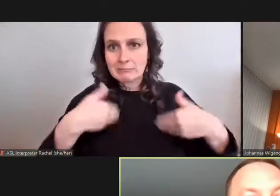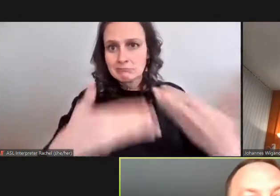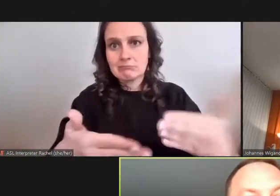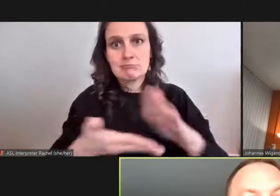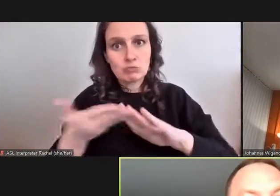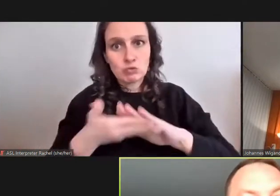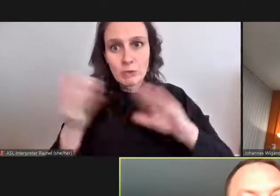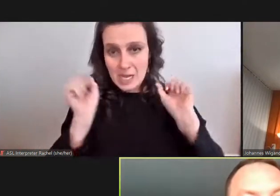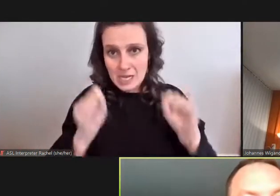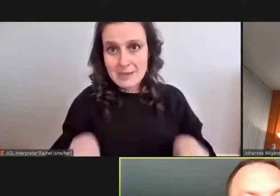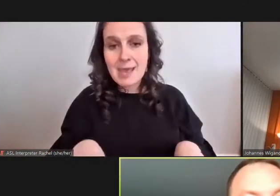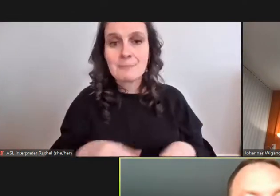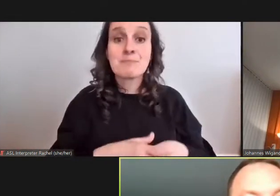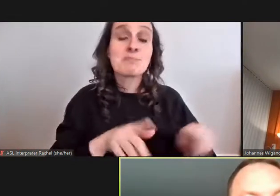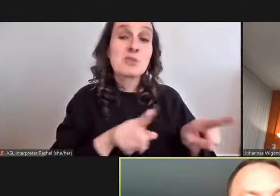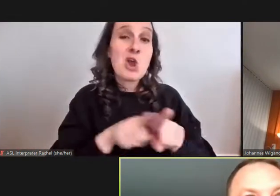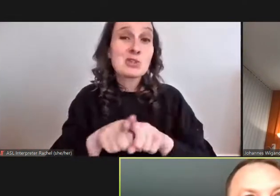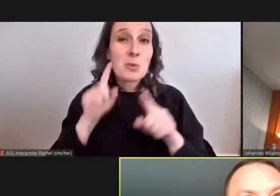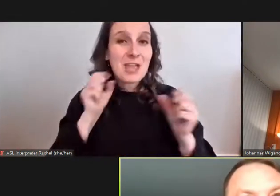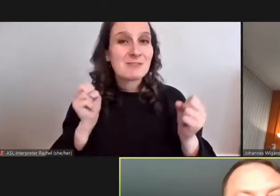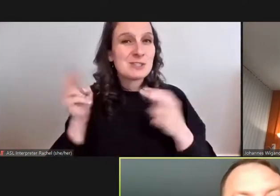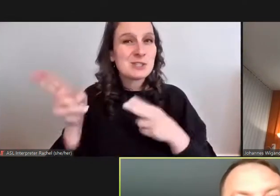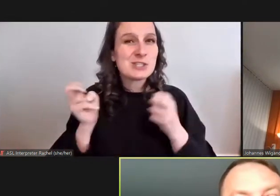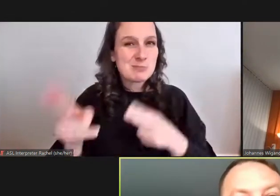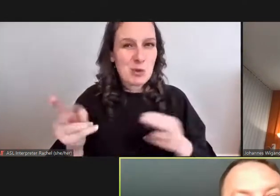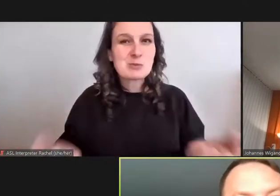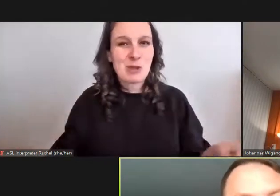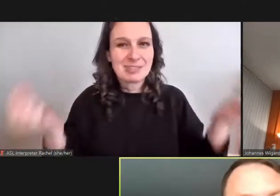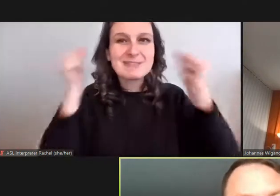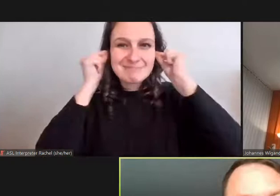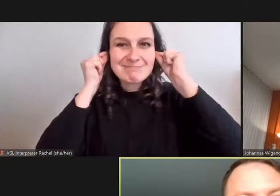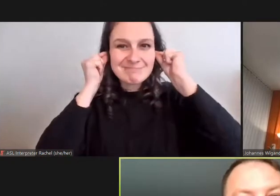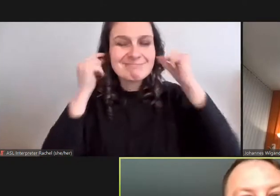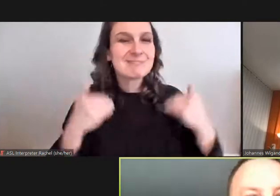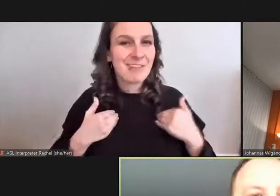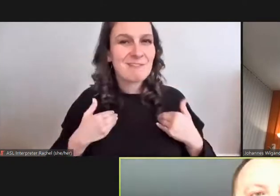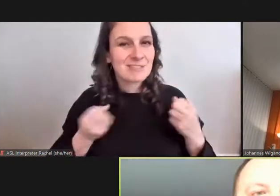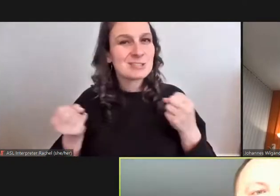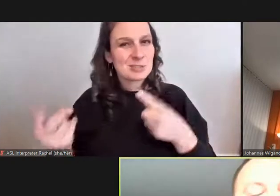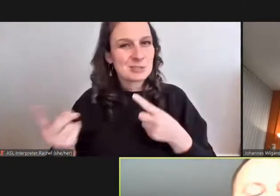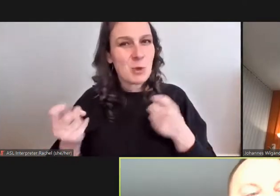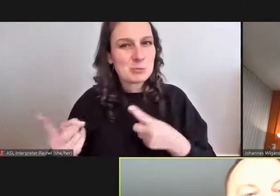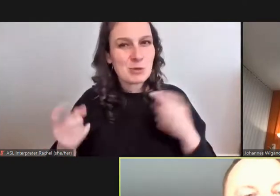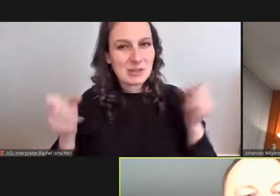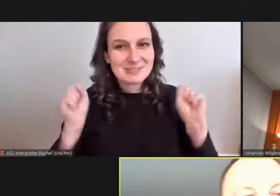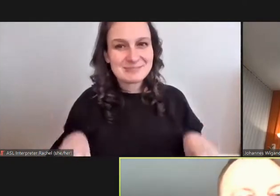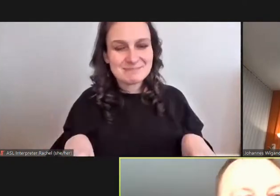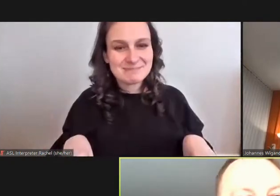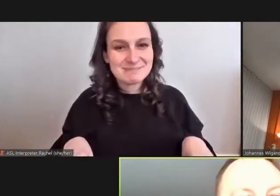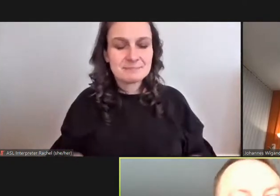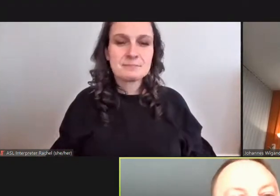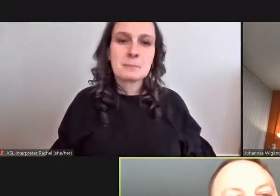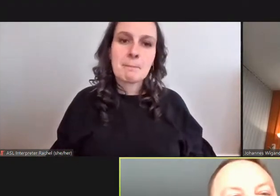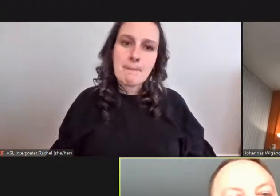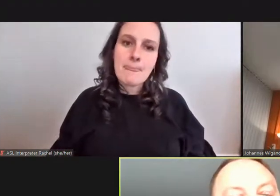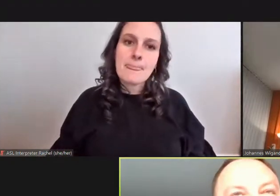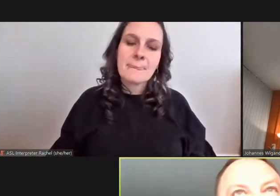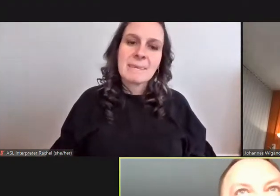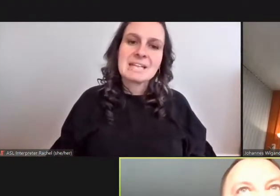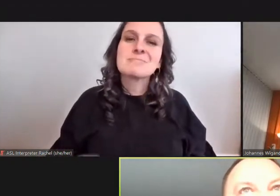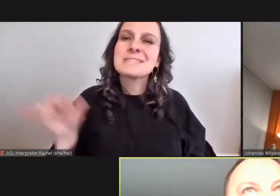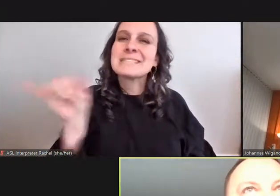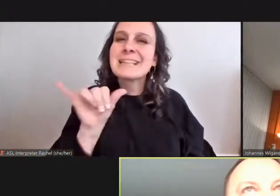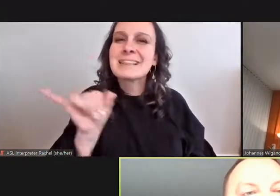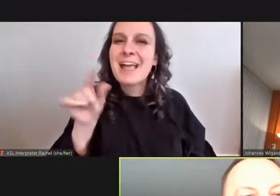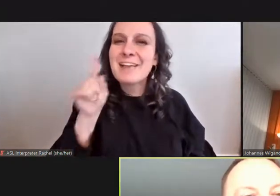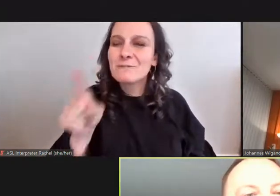have disposable of the earphones, the earplugs. We have those like that you would see on an